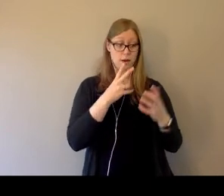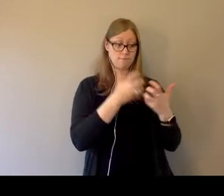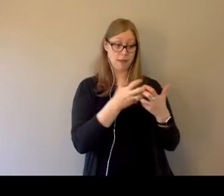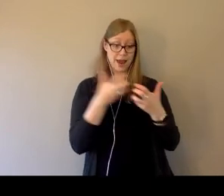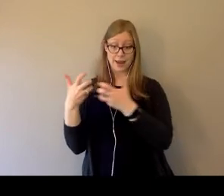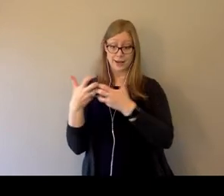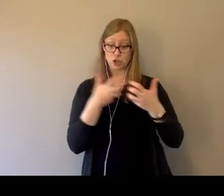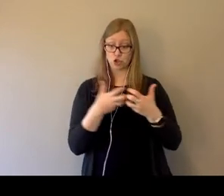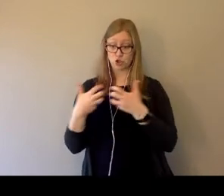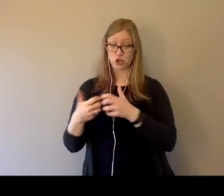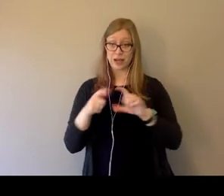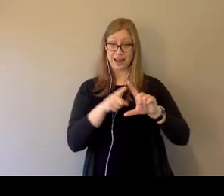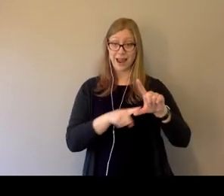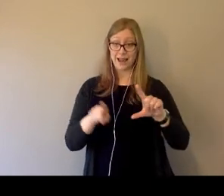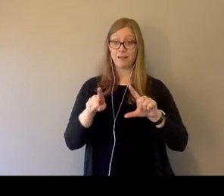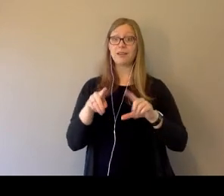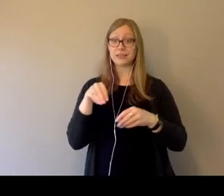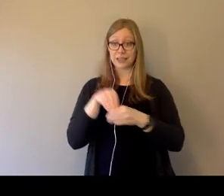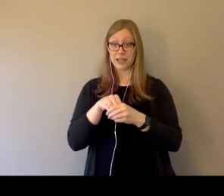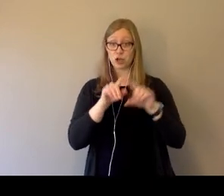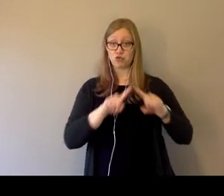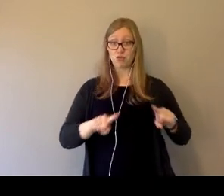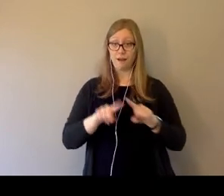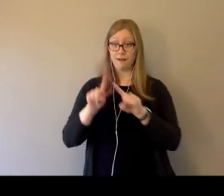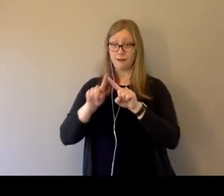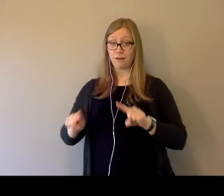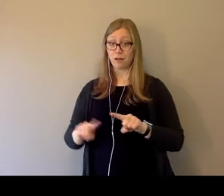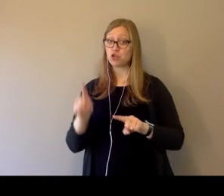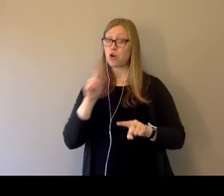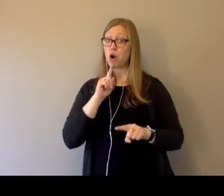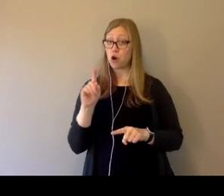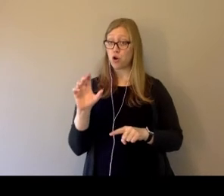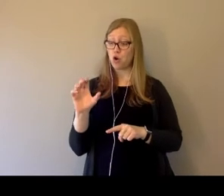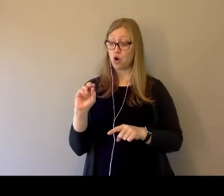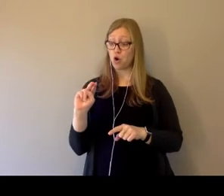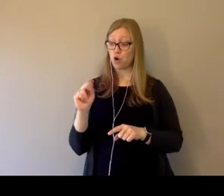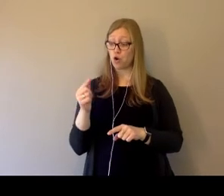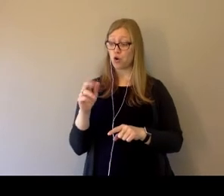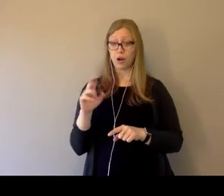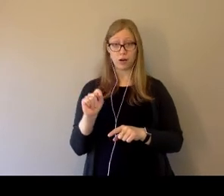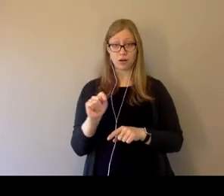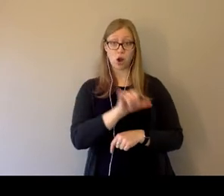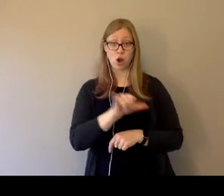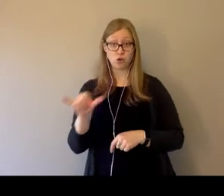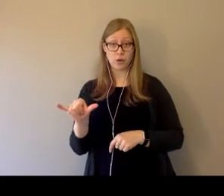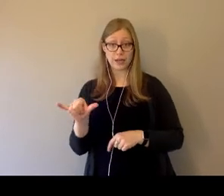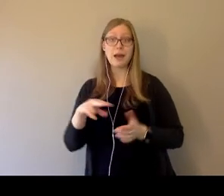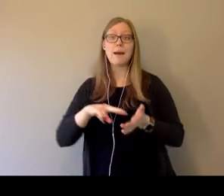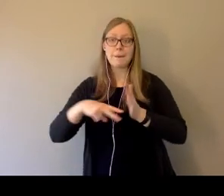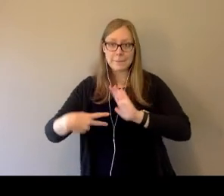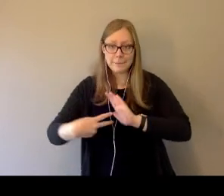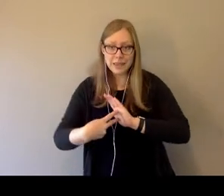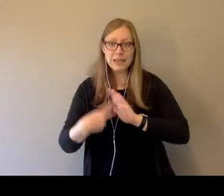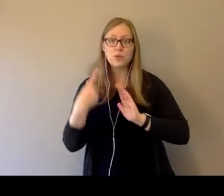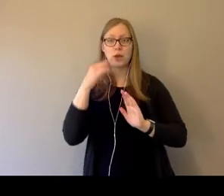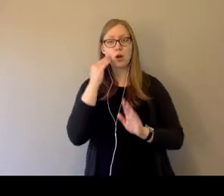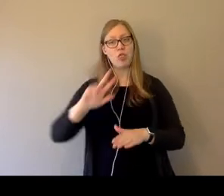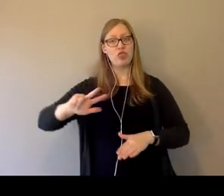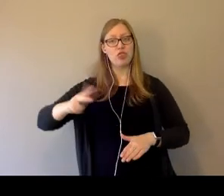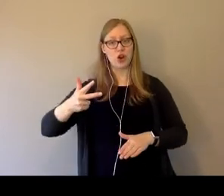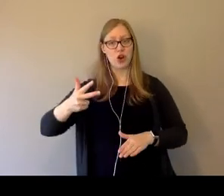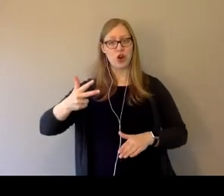angle C and angle F, they also have to be congruent because it's called the third